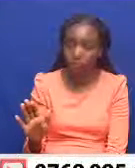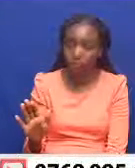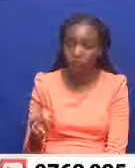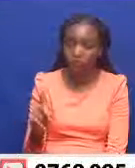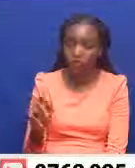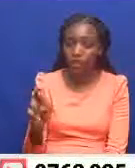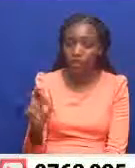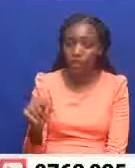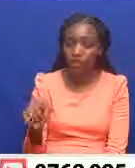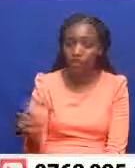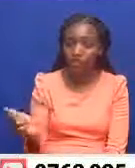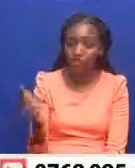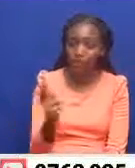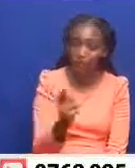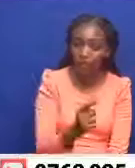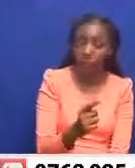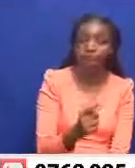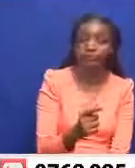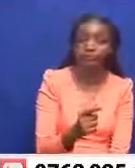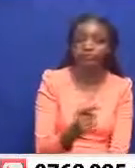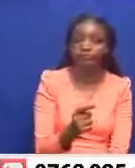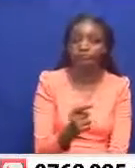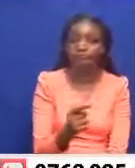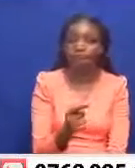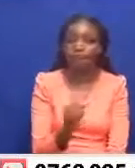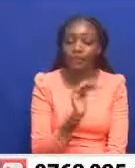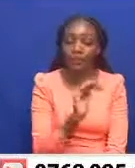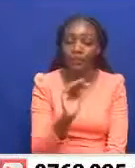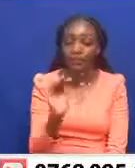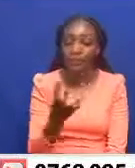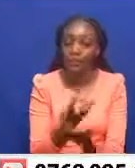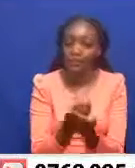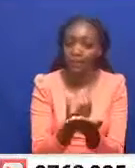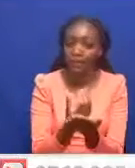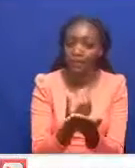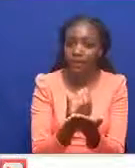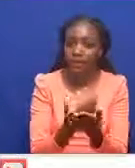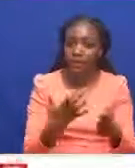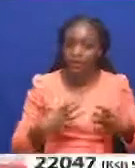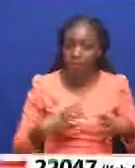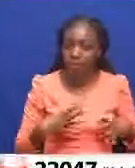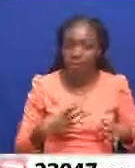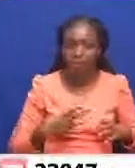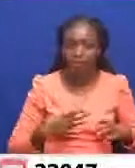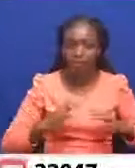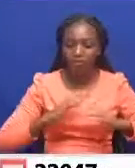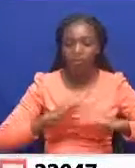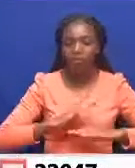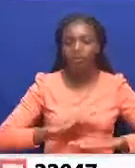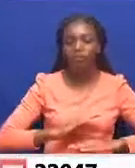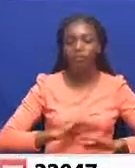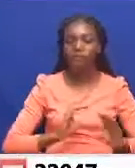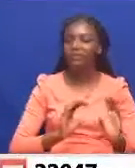KRA anatokea kwa mlango huu, mwingine anaingilia kwa mlango huu mwingine. People are not breathing.